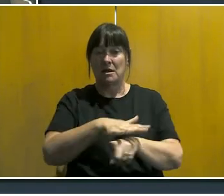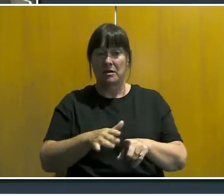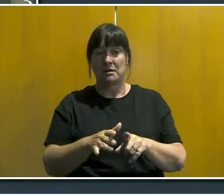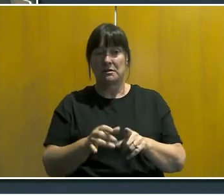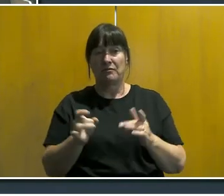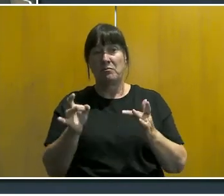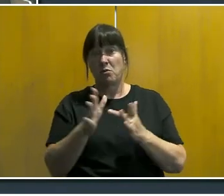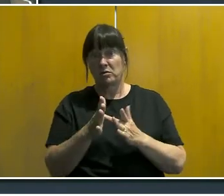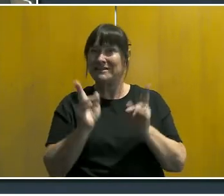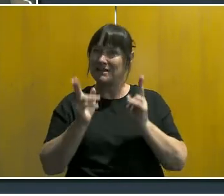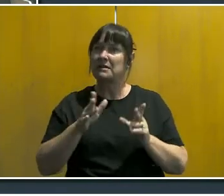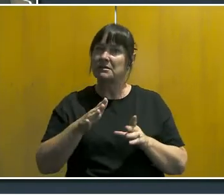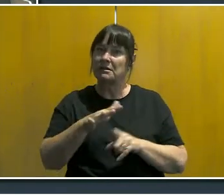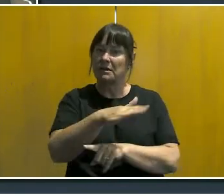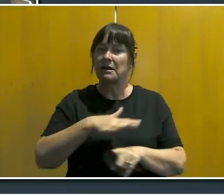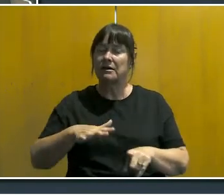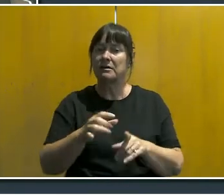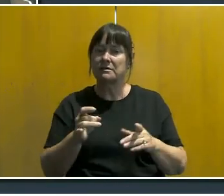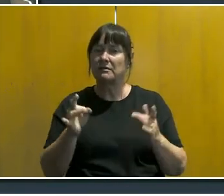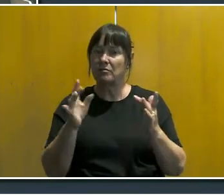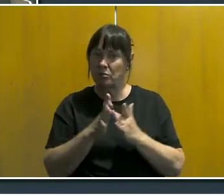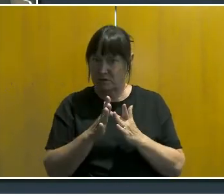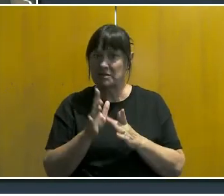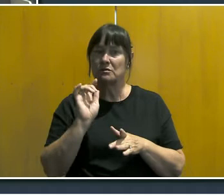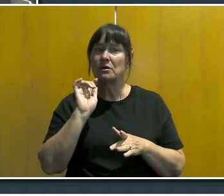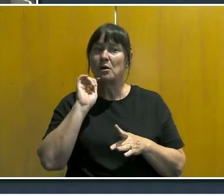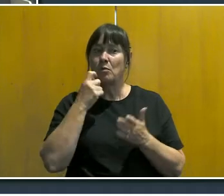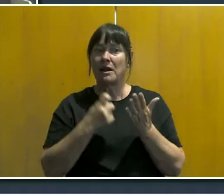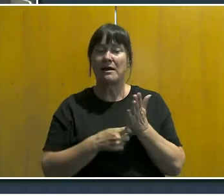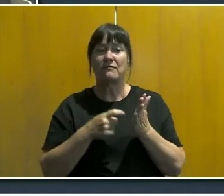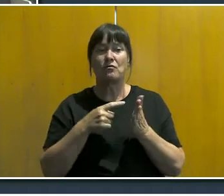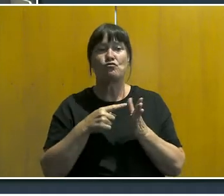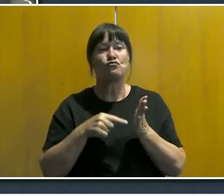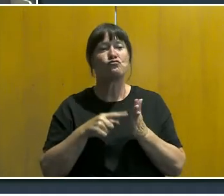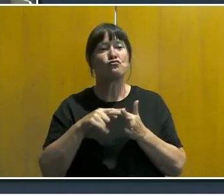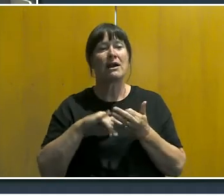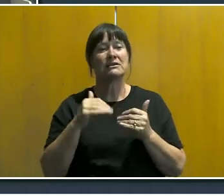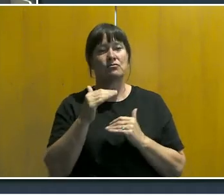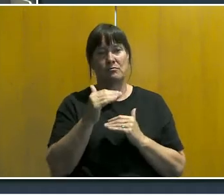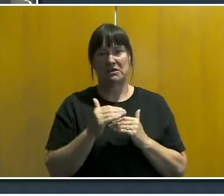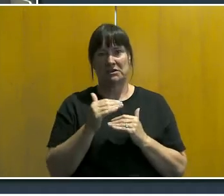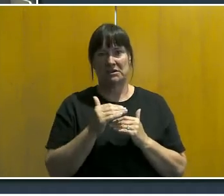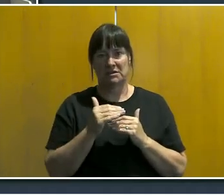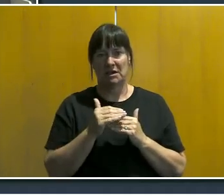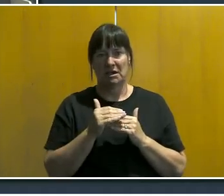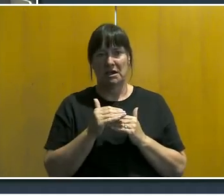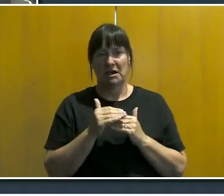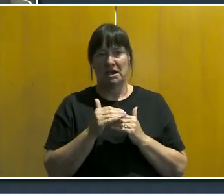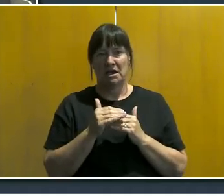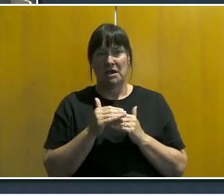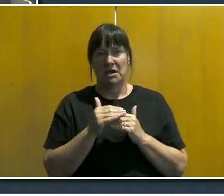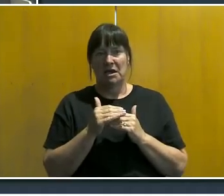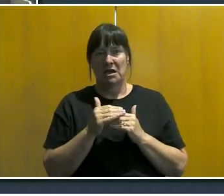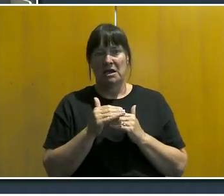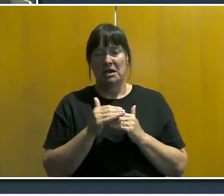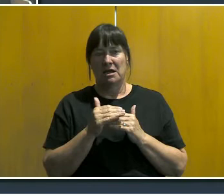area like yours receive rates remissions for the like, and I was just trying to convey with staff where exactly that is held, and it